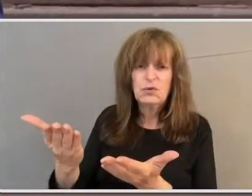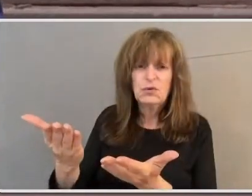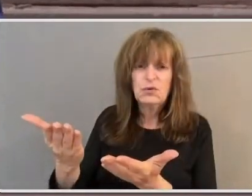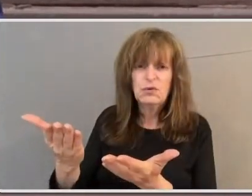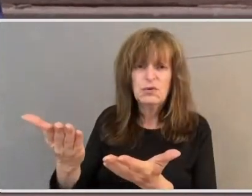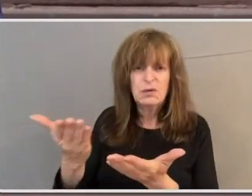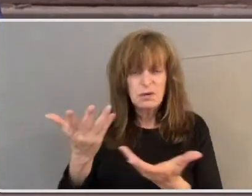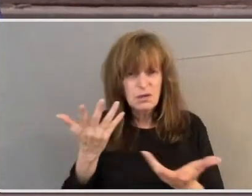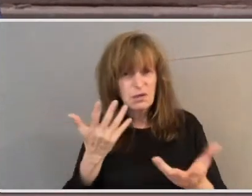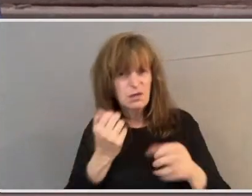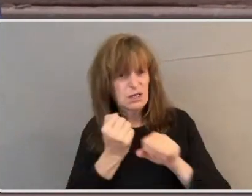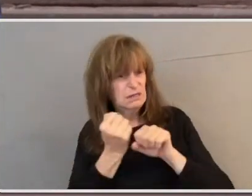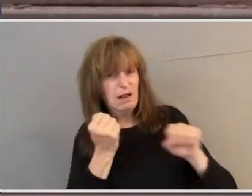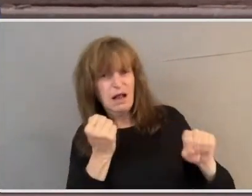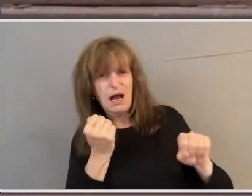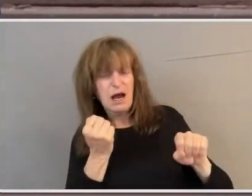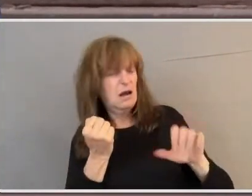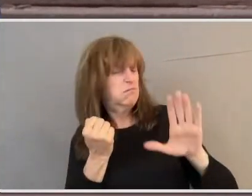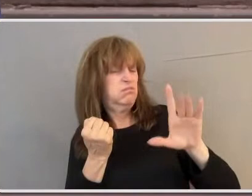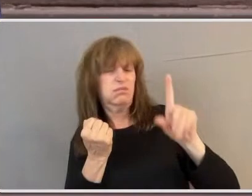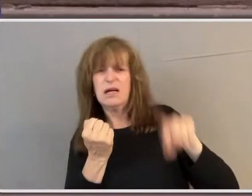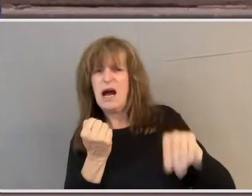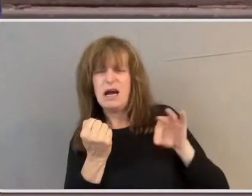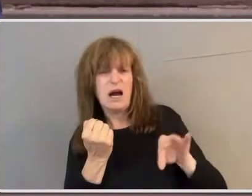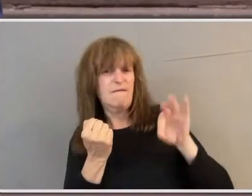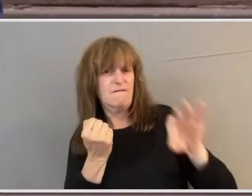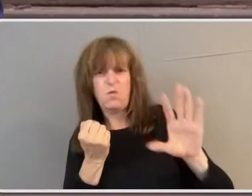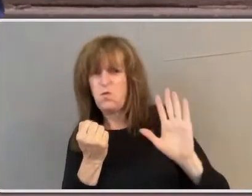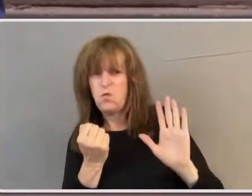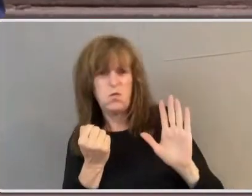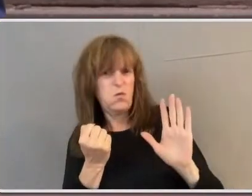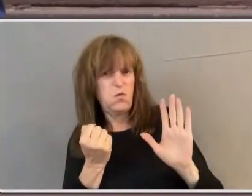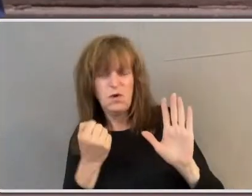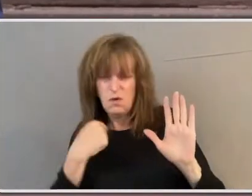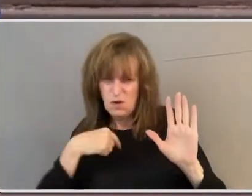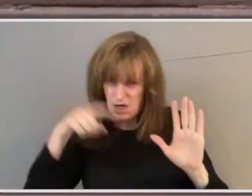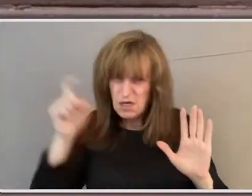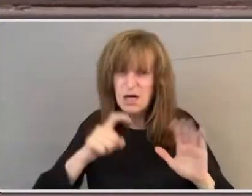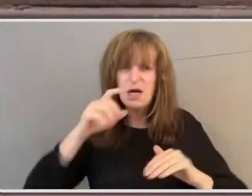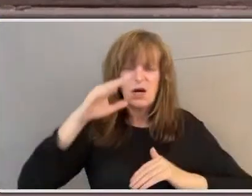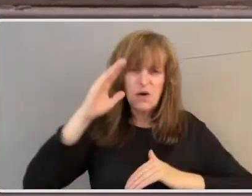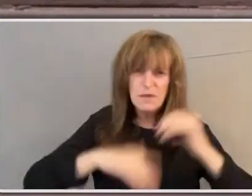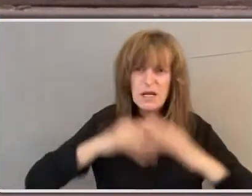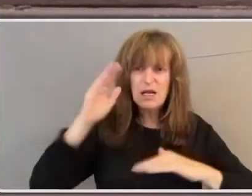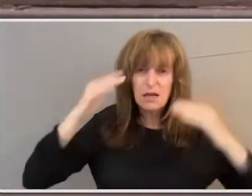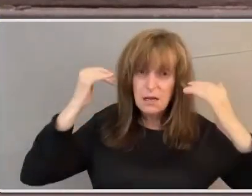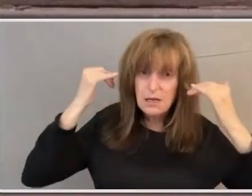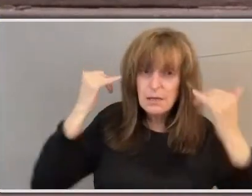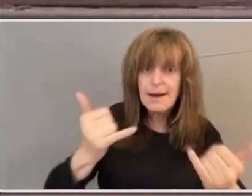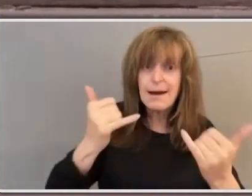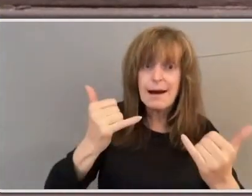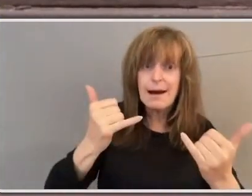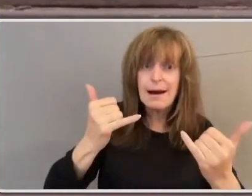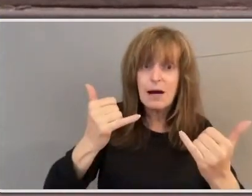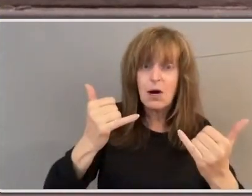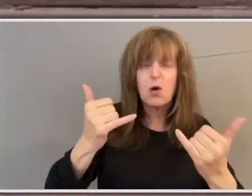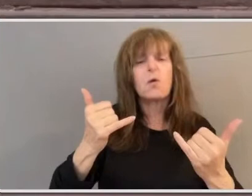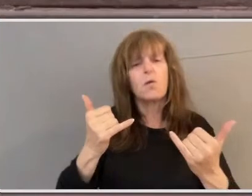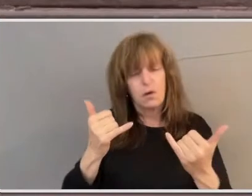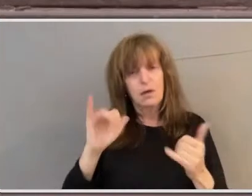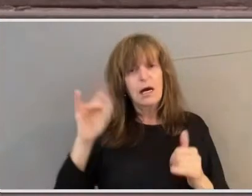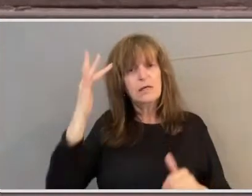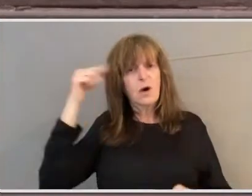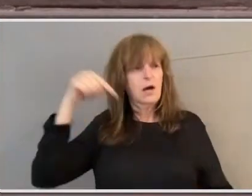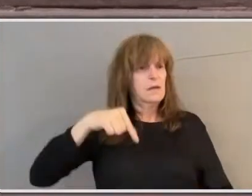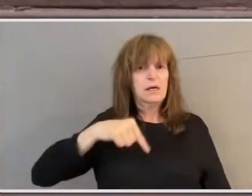build, and we need to build now. That's why our government is building Highway 413 and the